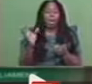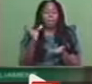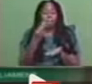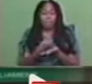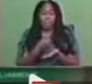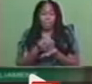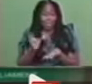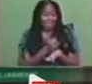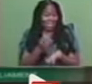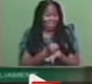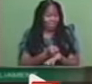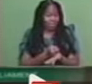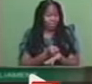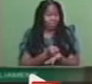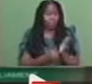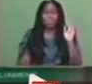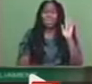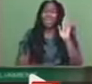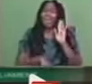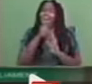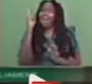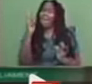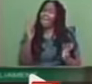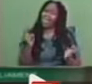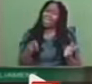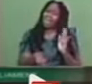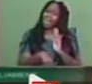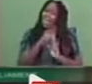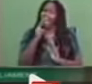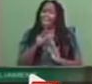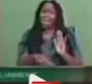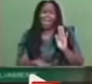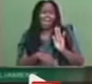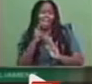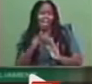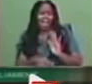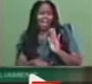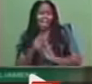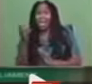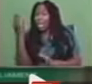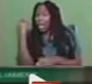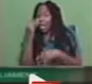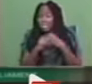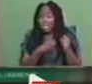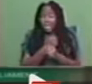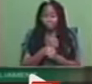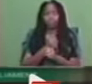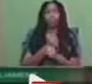Our GNI was at the highest level in our history. At US